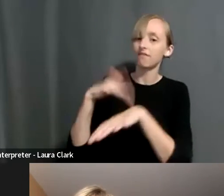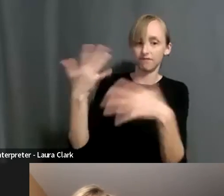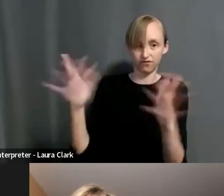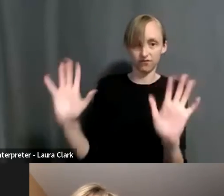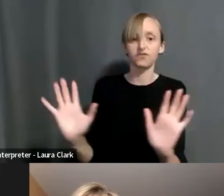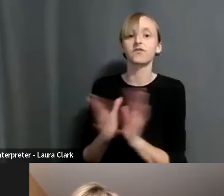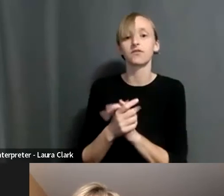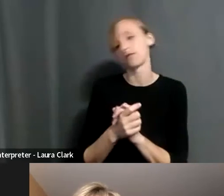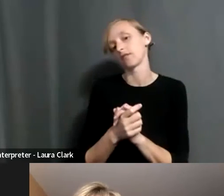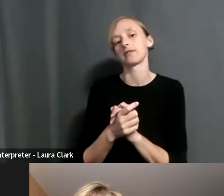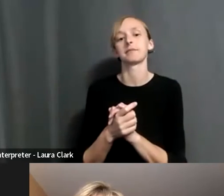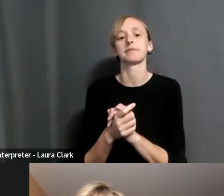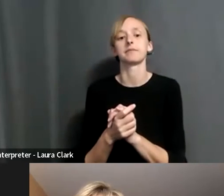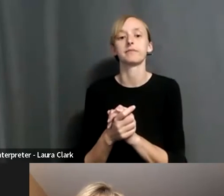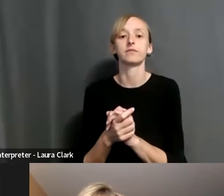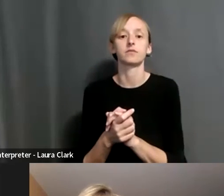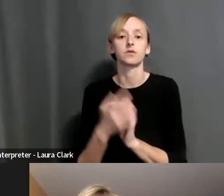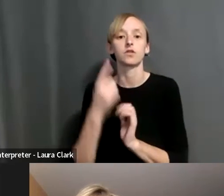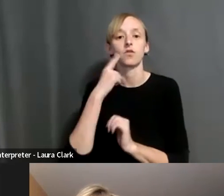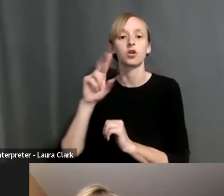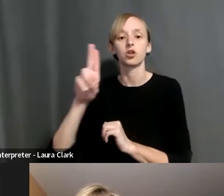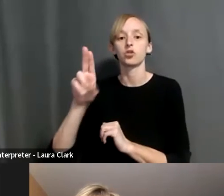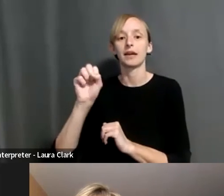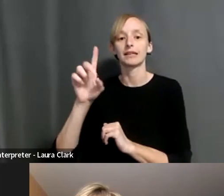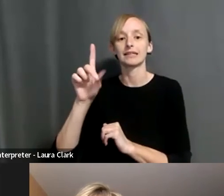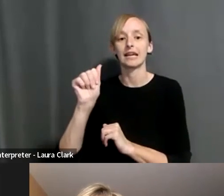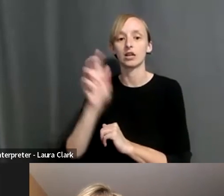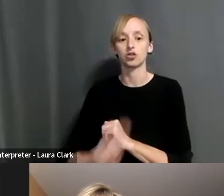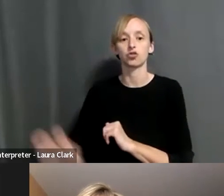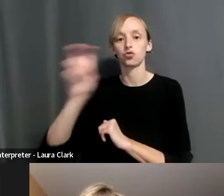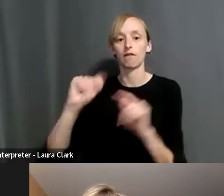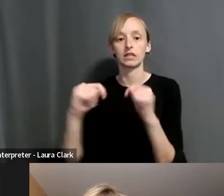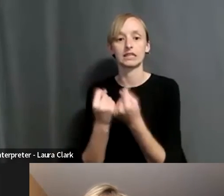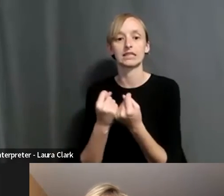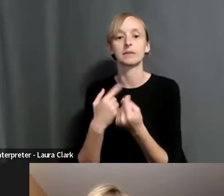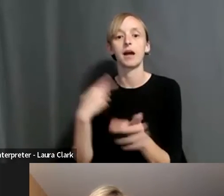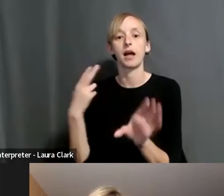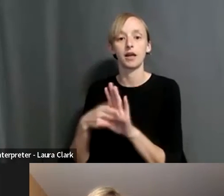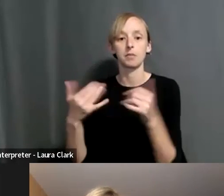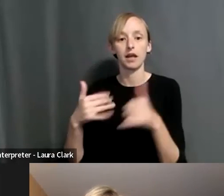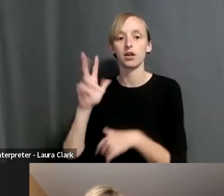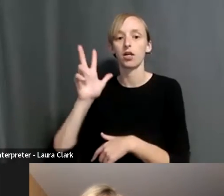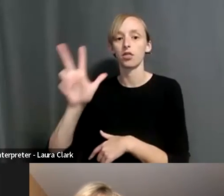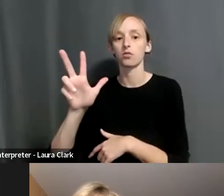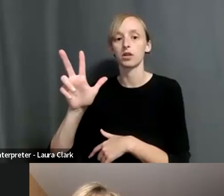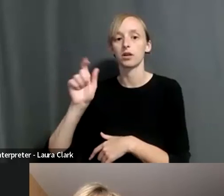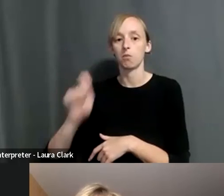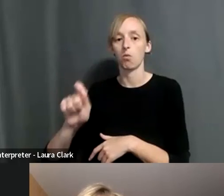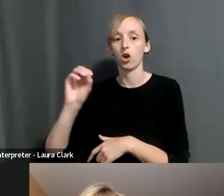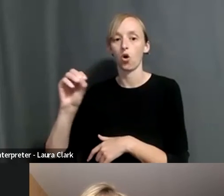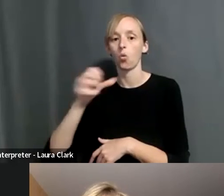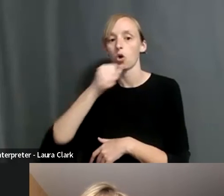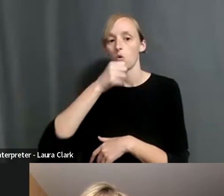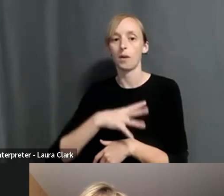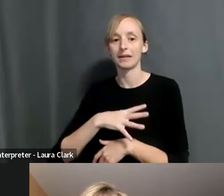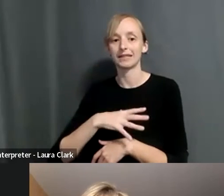So for USJ travel team, I've played on a 3.0 women's able-bodied